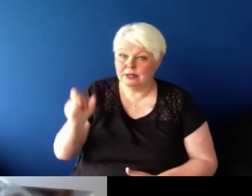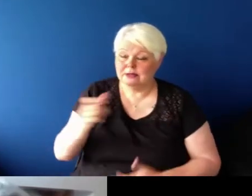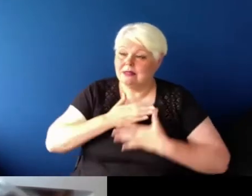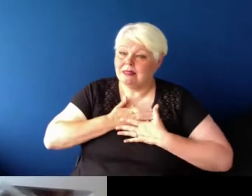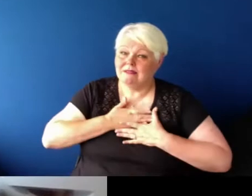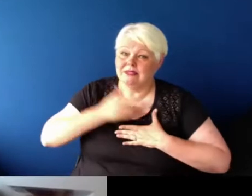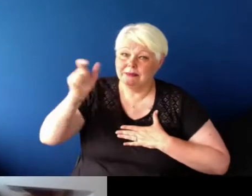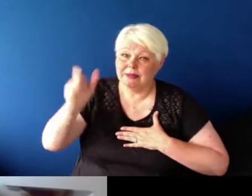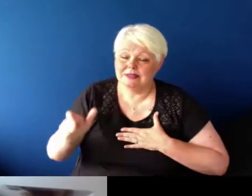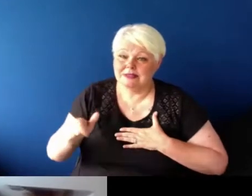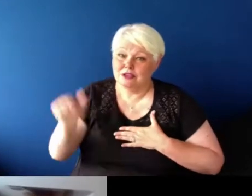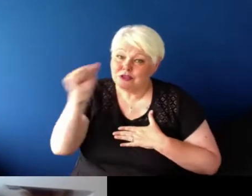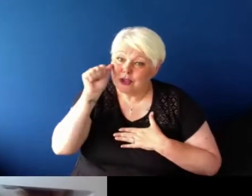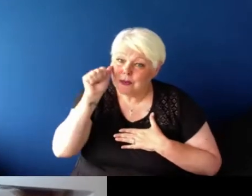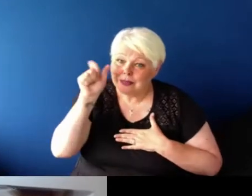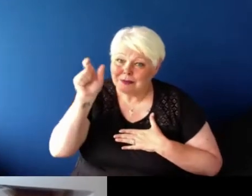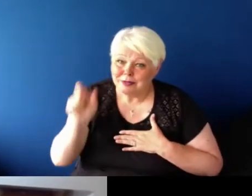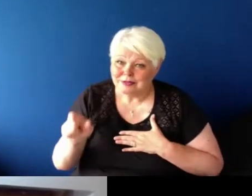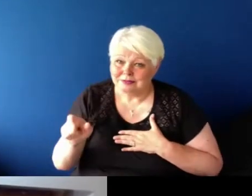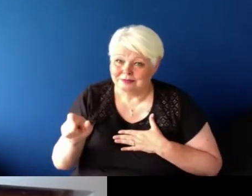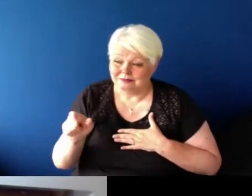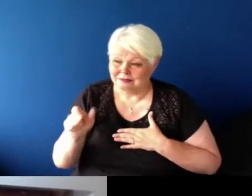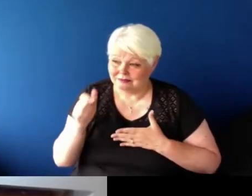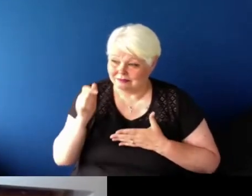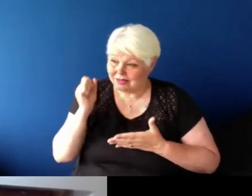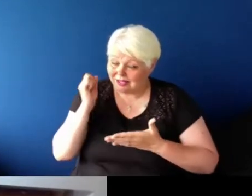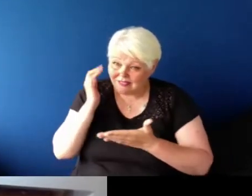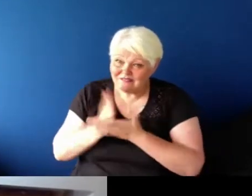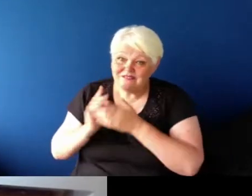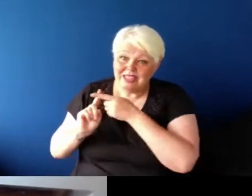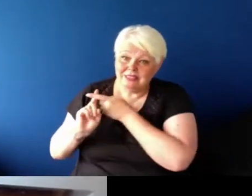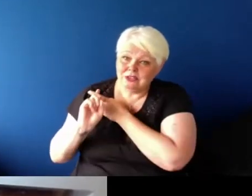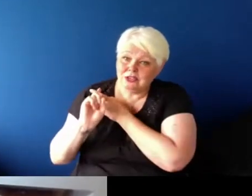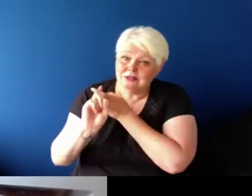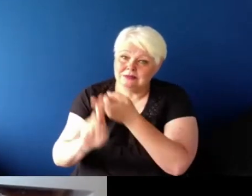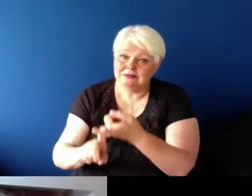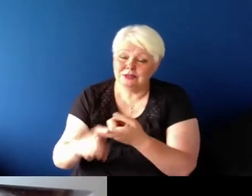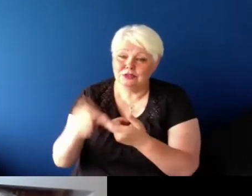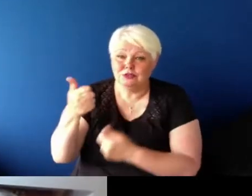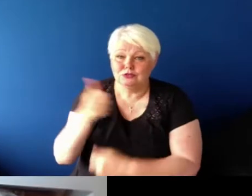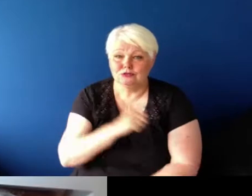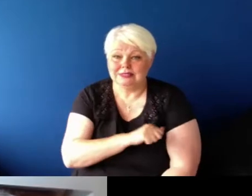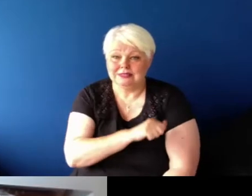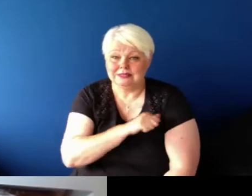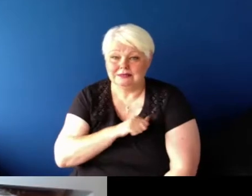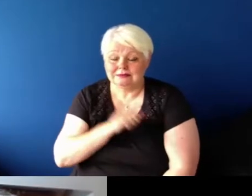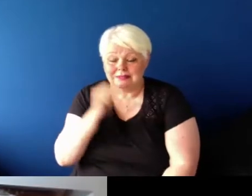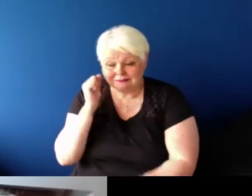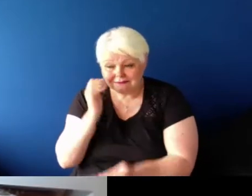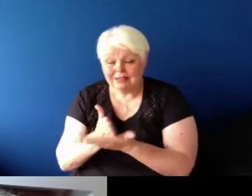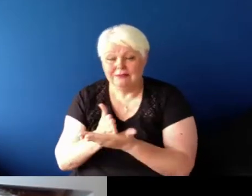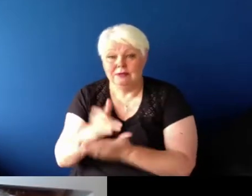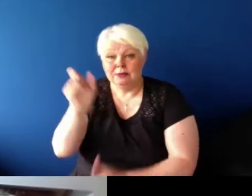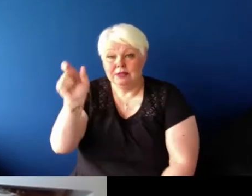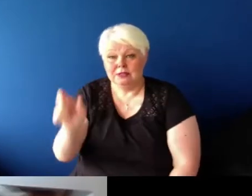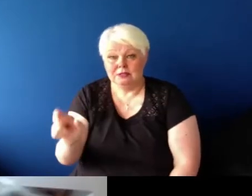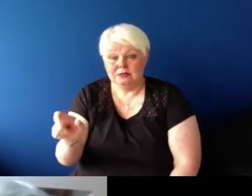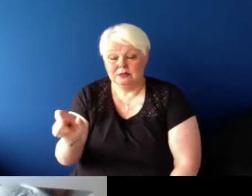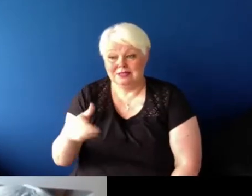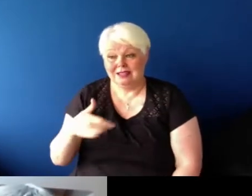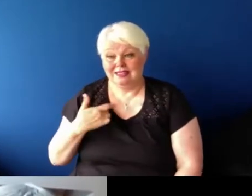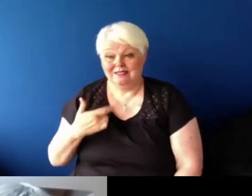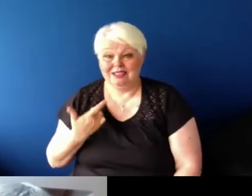somebody that is actually a faithful, good, you know, Christian, faithful person who's living,